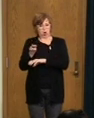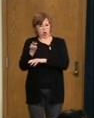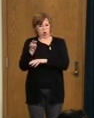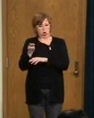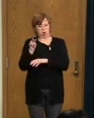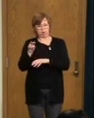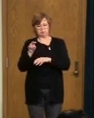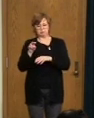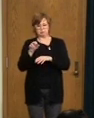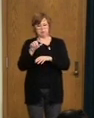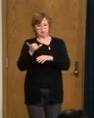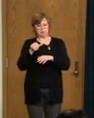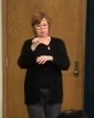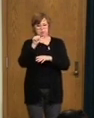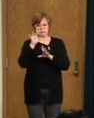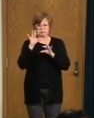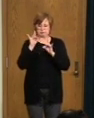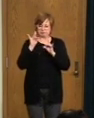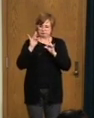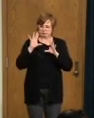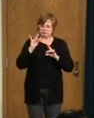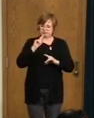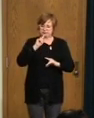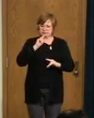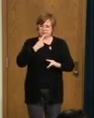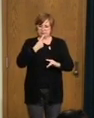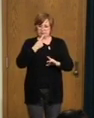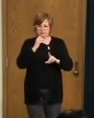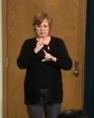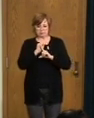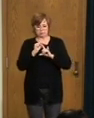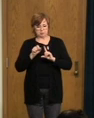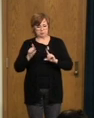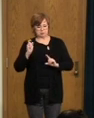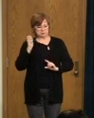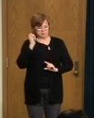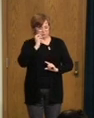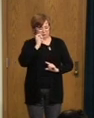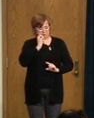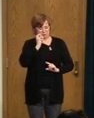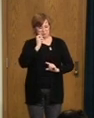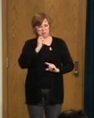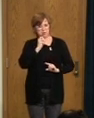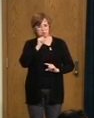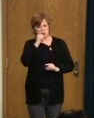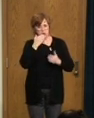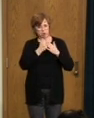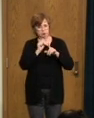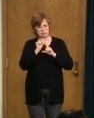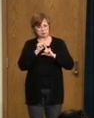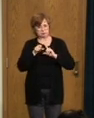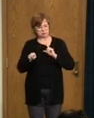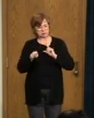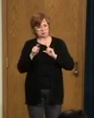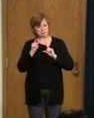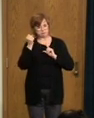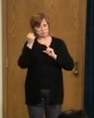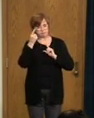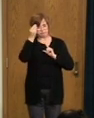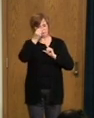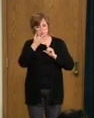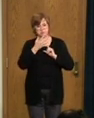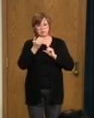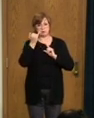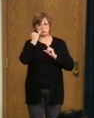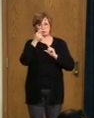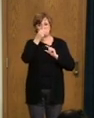They're not good consequences. It's not good outcomes. And if you aren't going to follow the public health